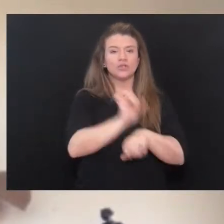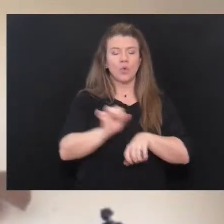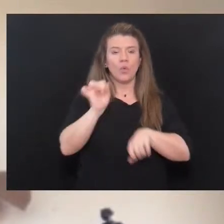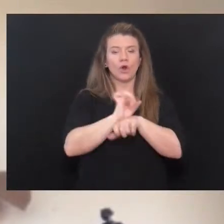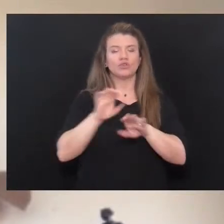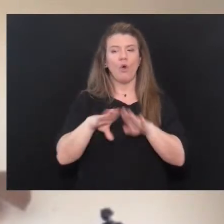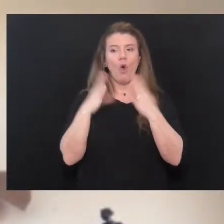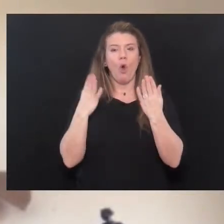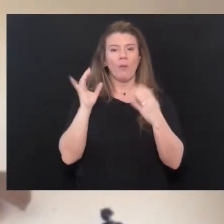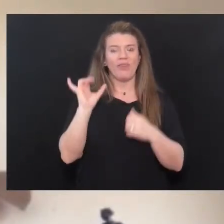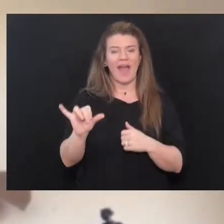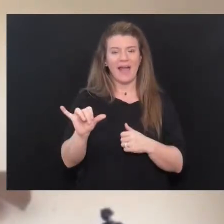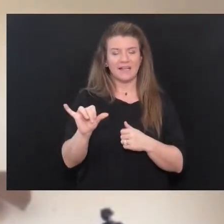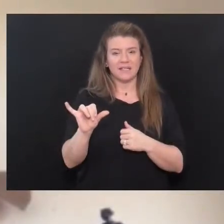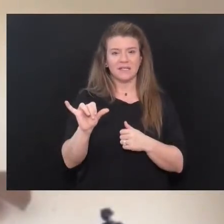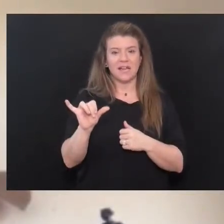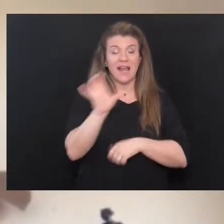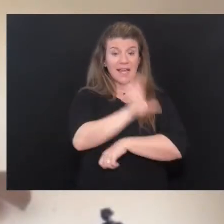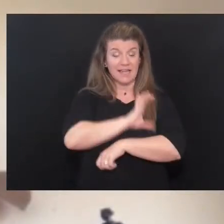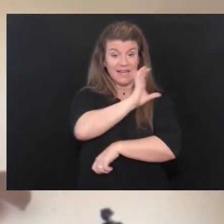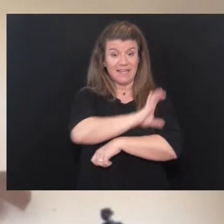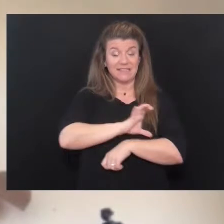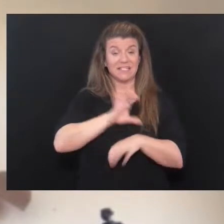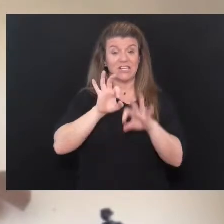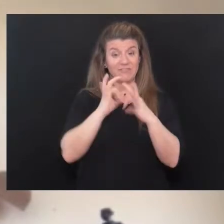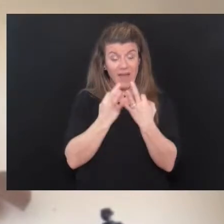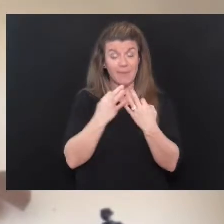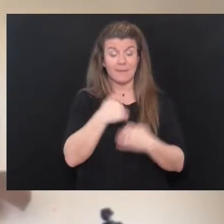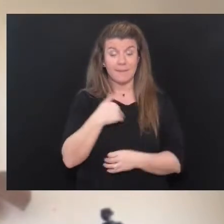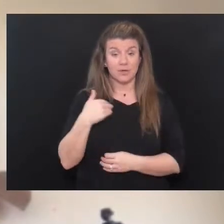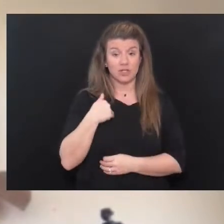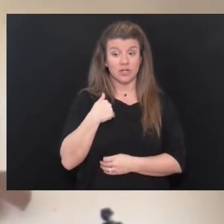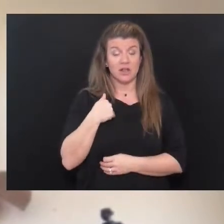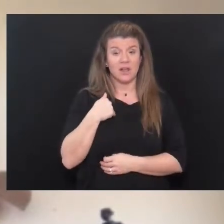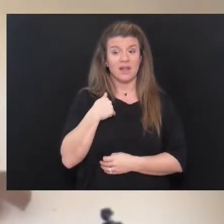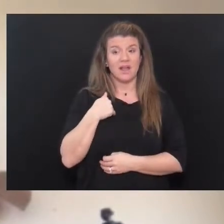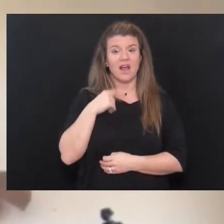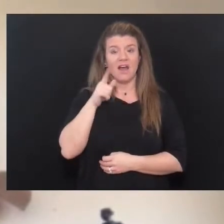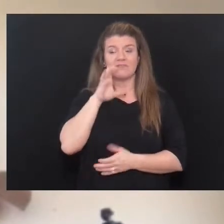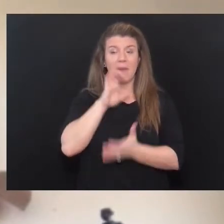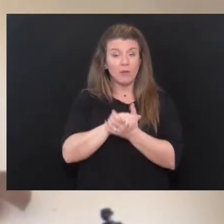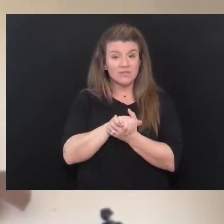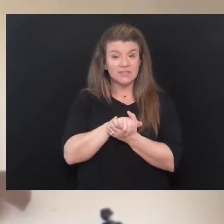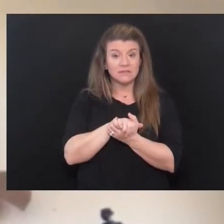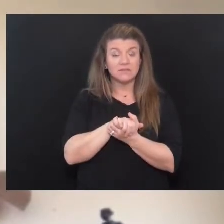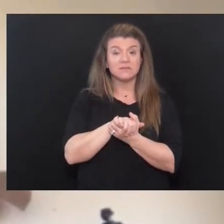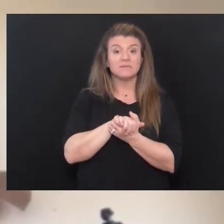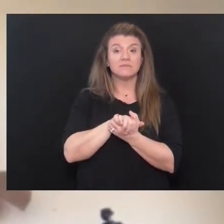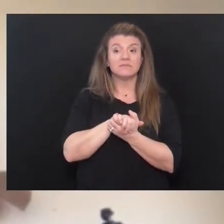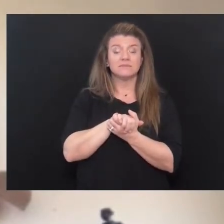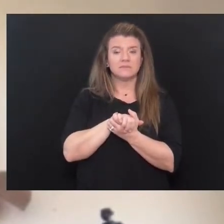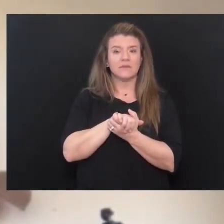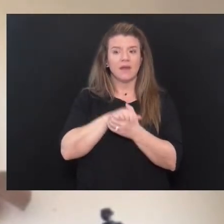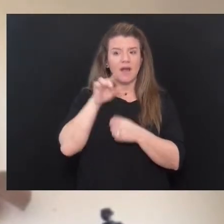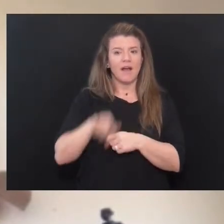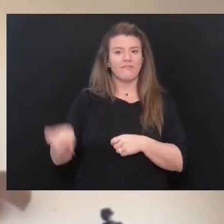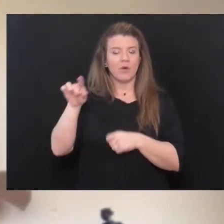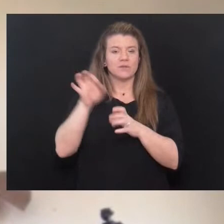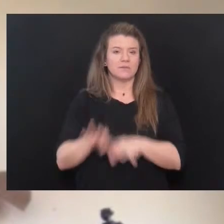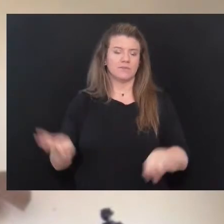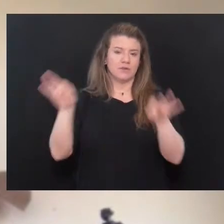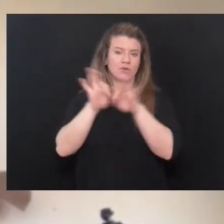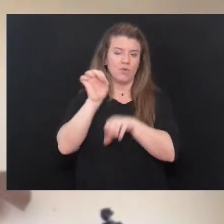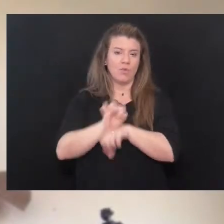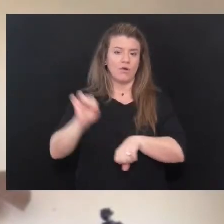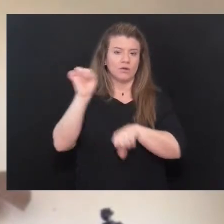open up those clinics to family members, or particularly spouses of those critical workers